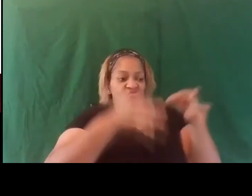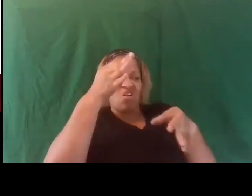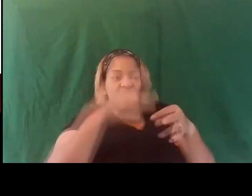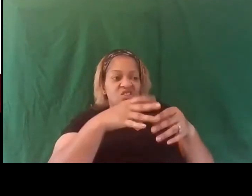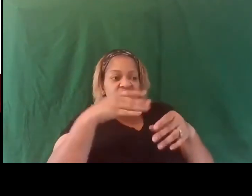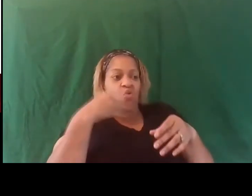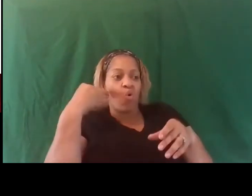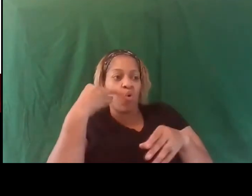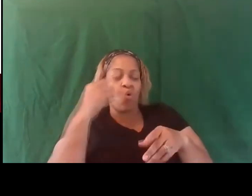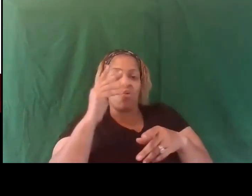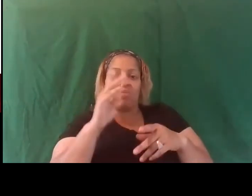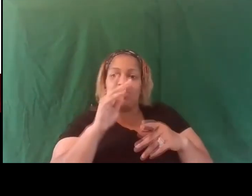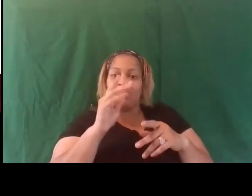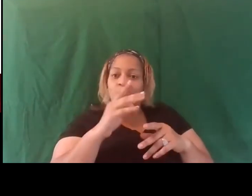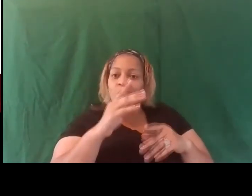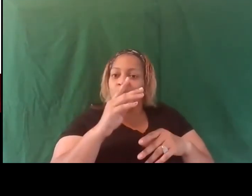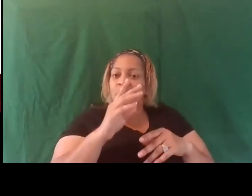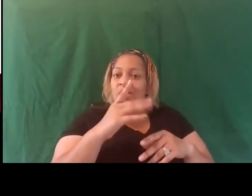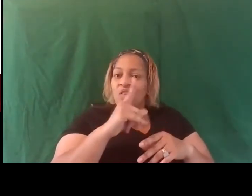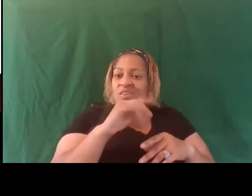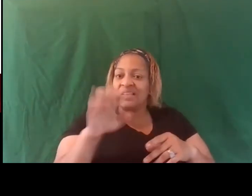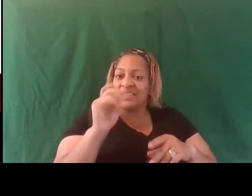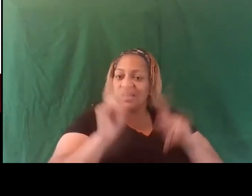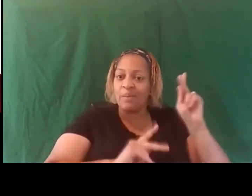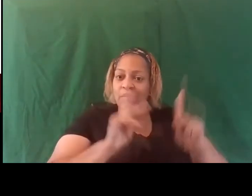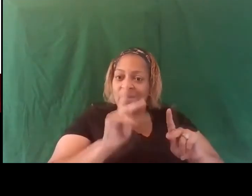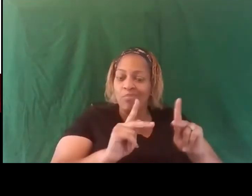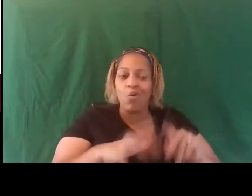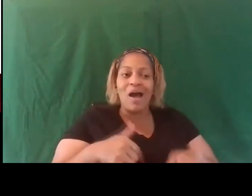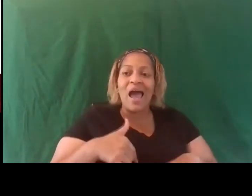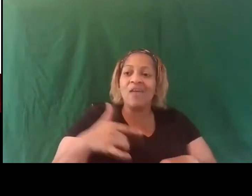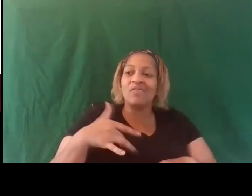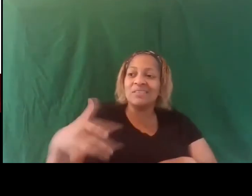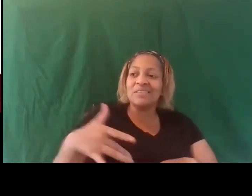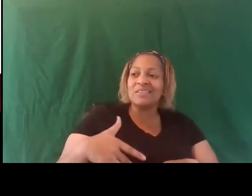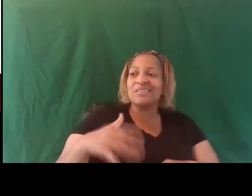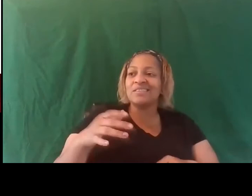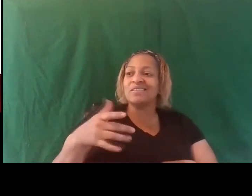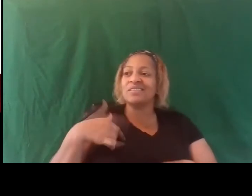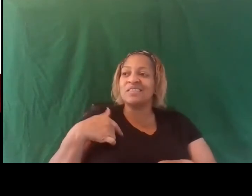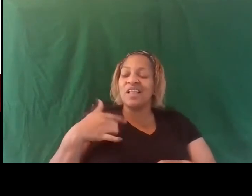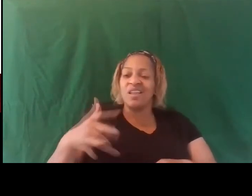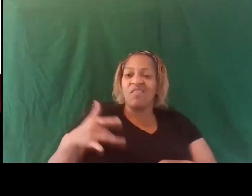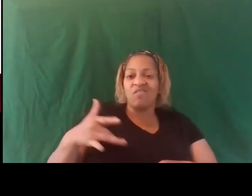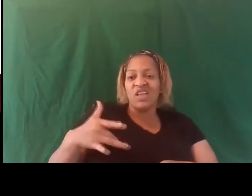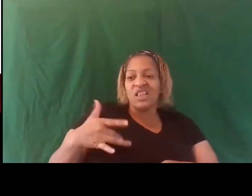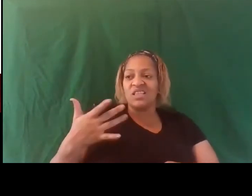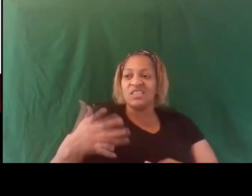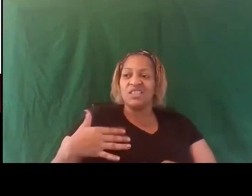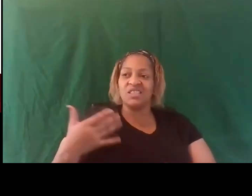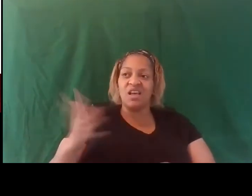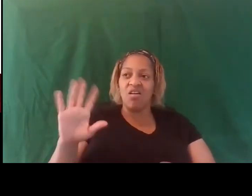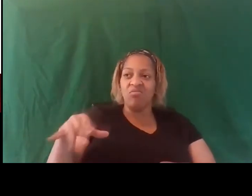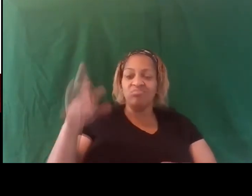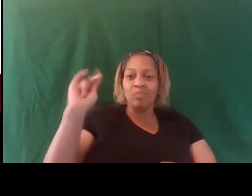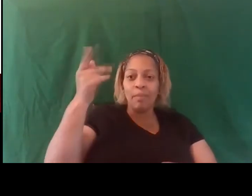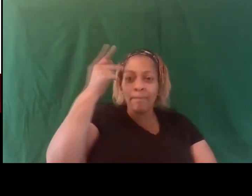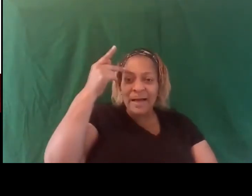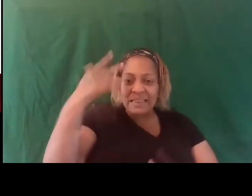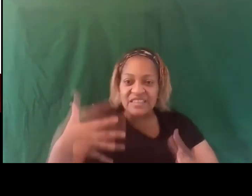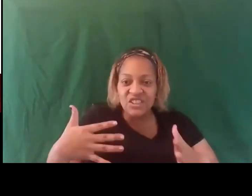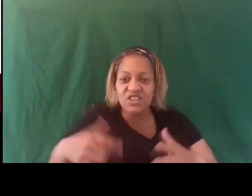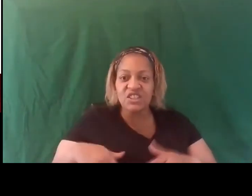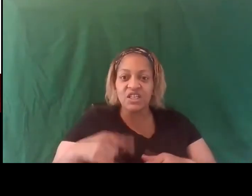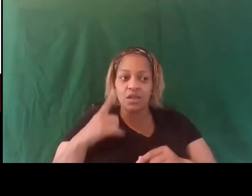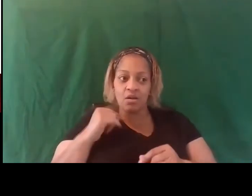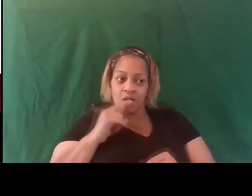to, you know, all politicians are crooked, like whatever it is. What is the addictive habit? Gossip. Did